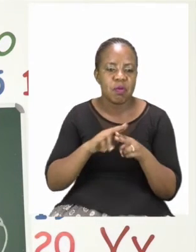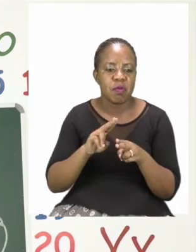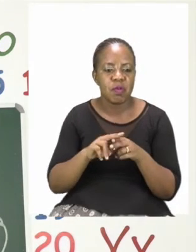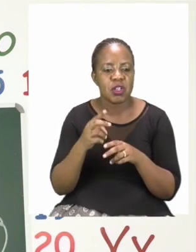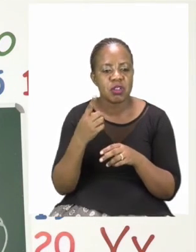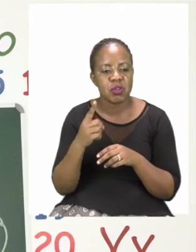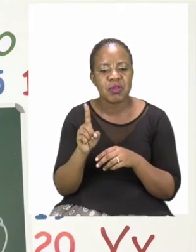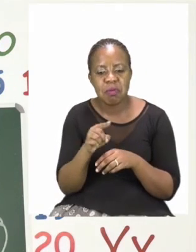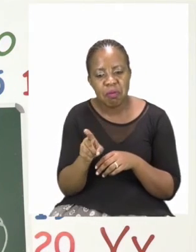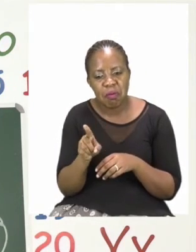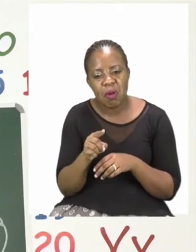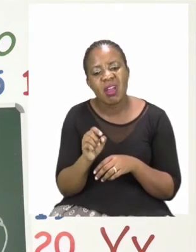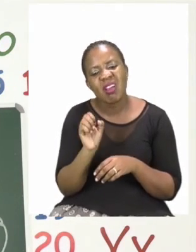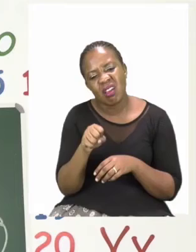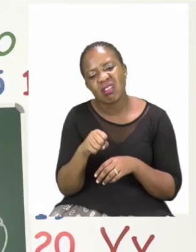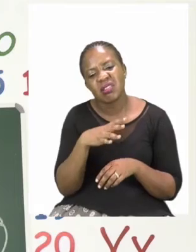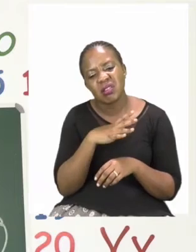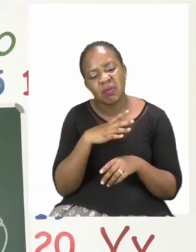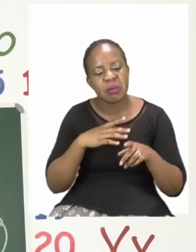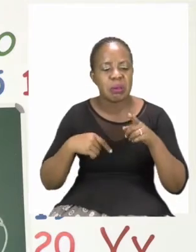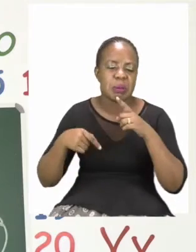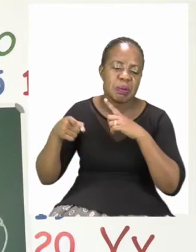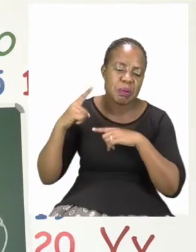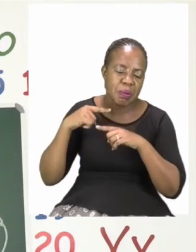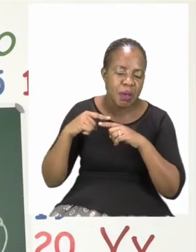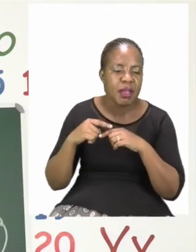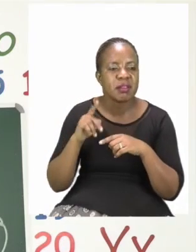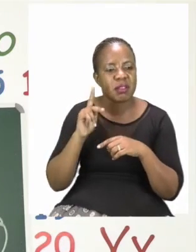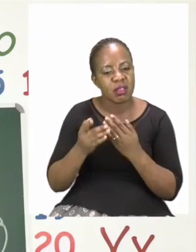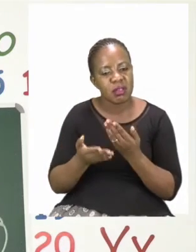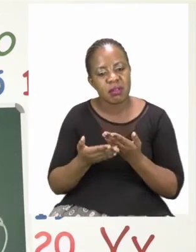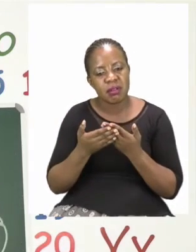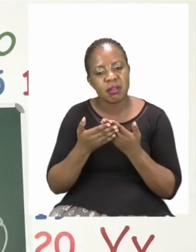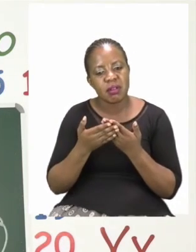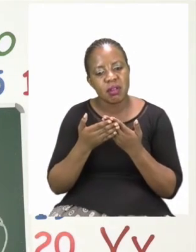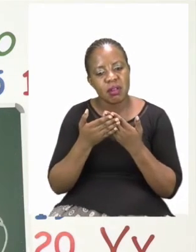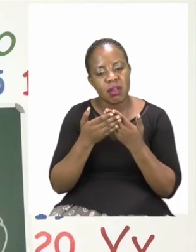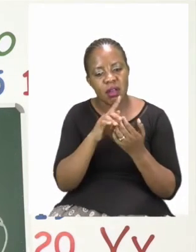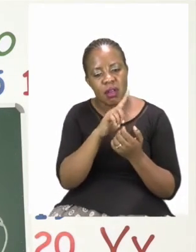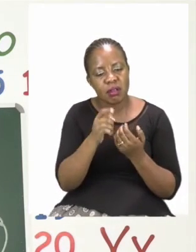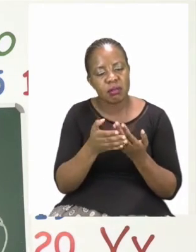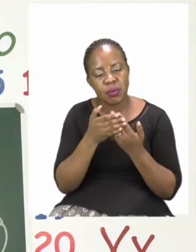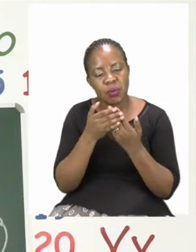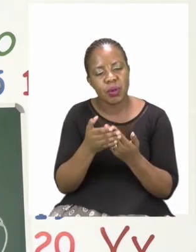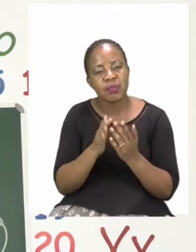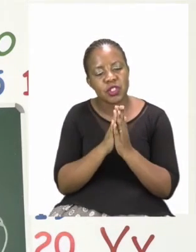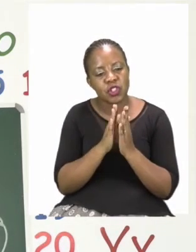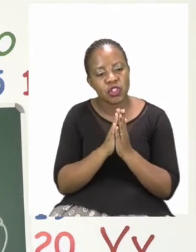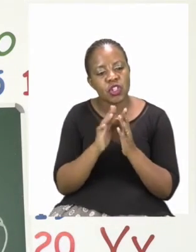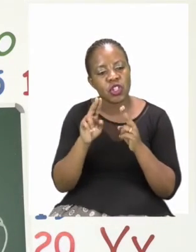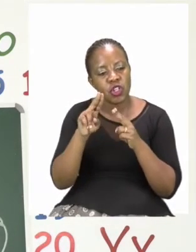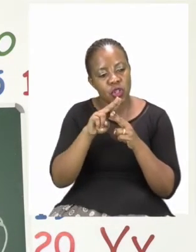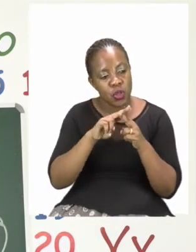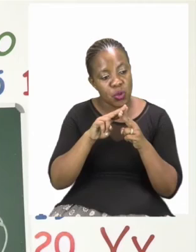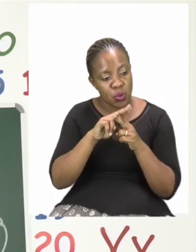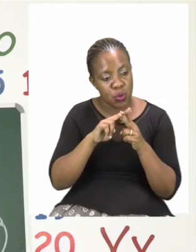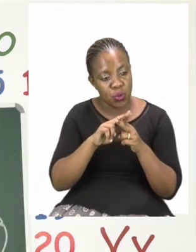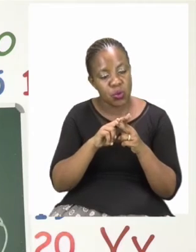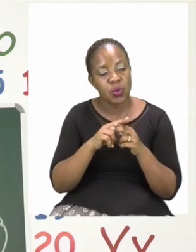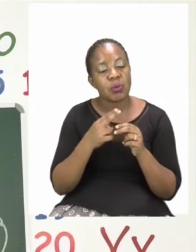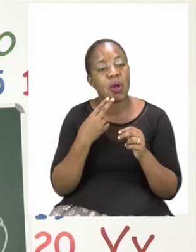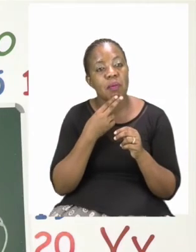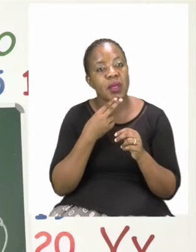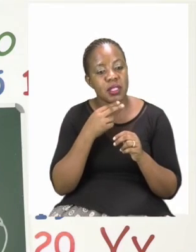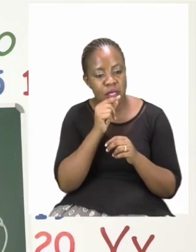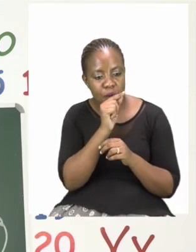again. Please use a pencil to cross out your seeds so that if you make a mistake, you can